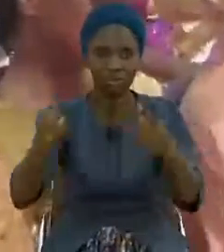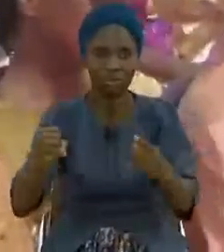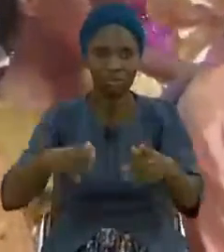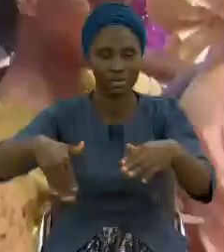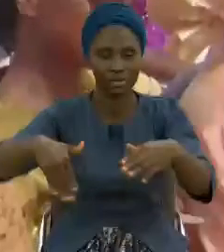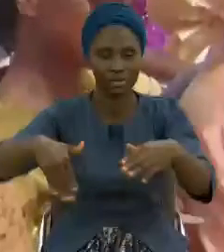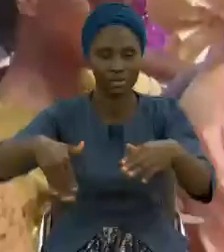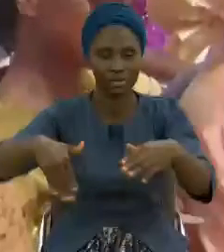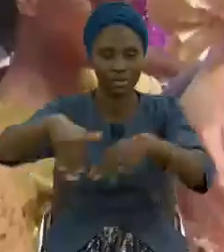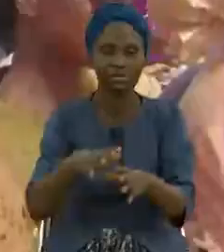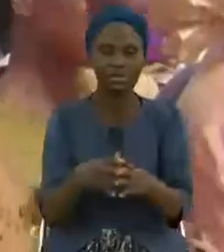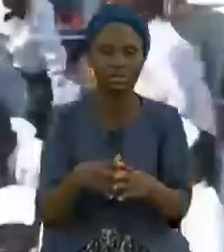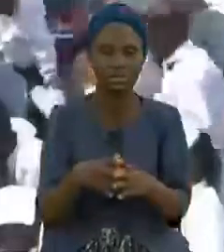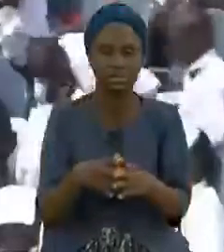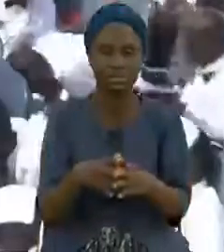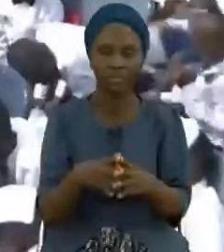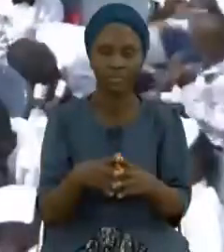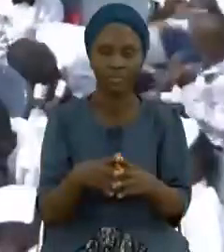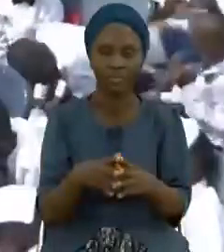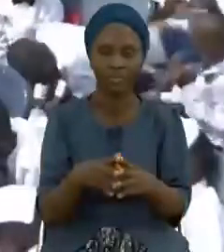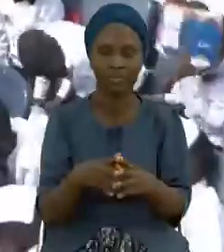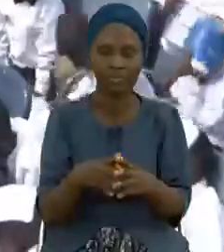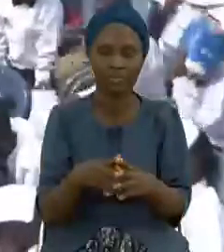I am going over.